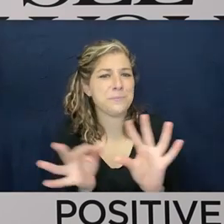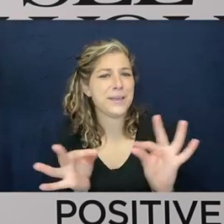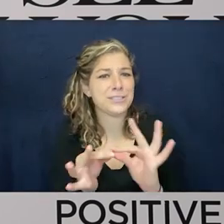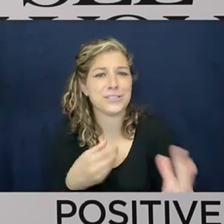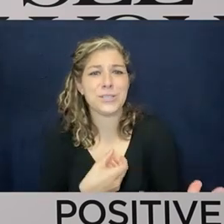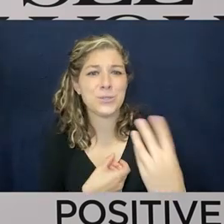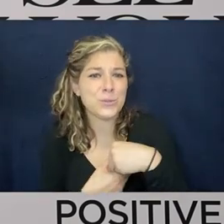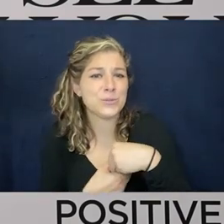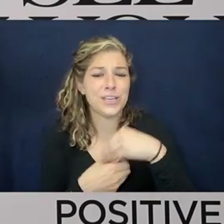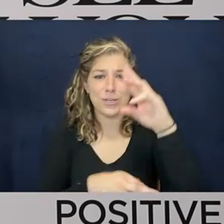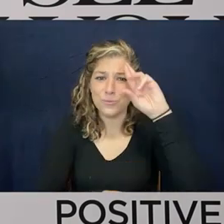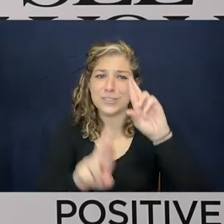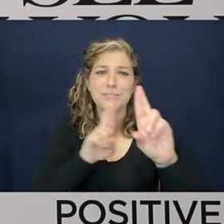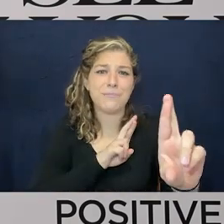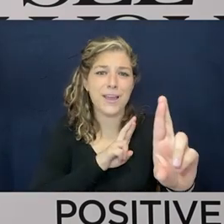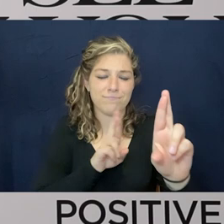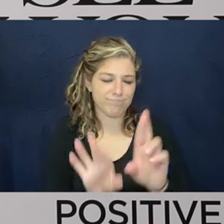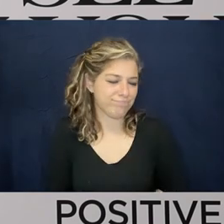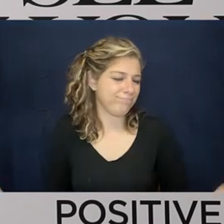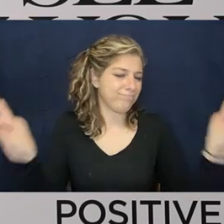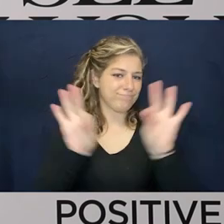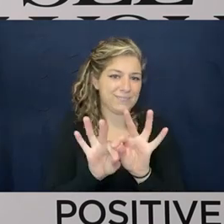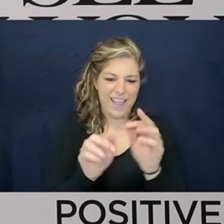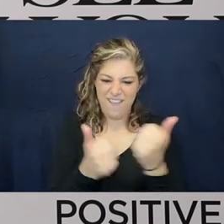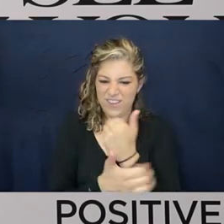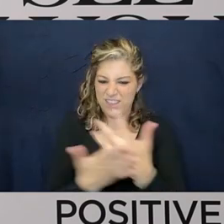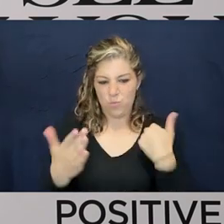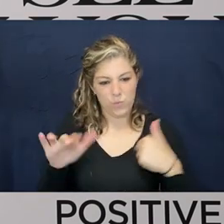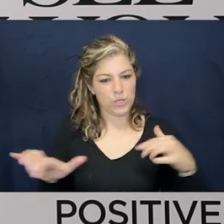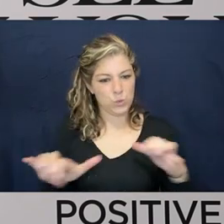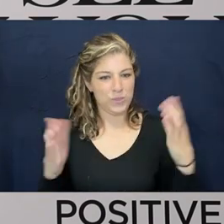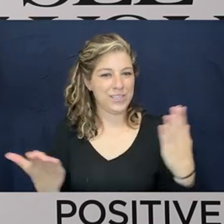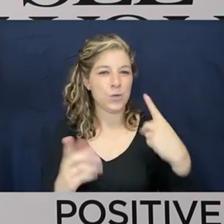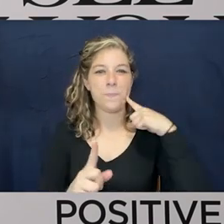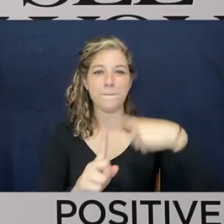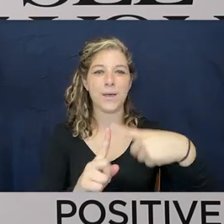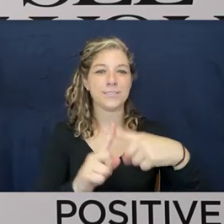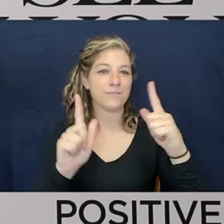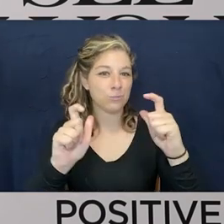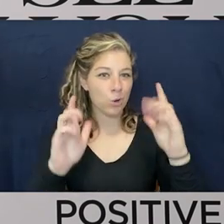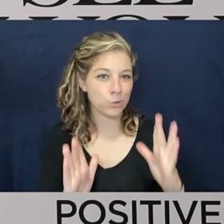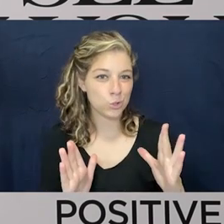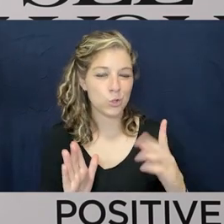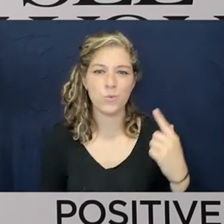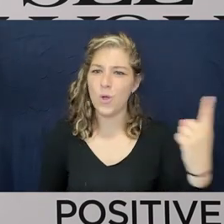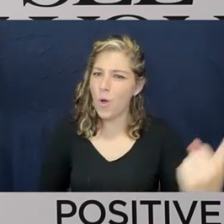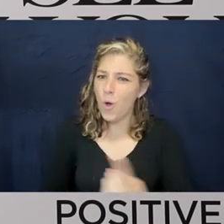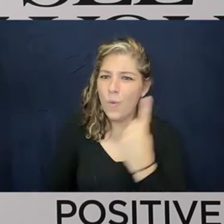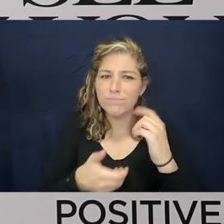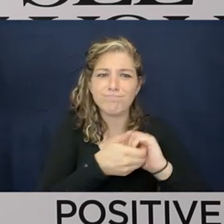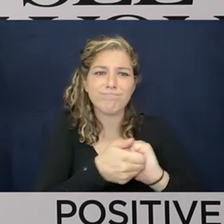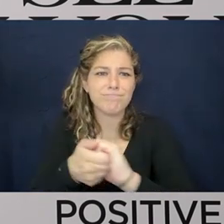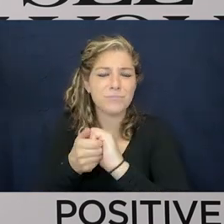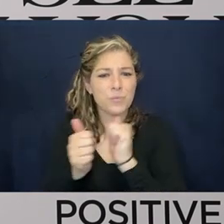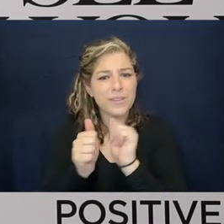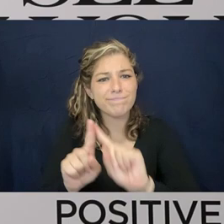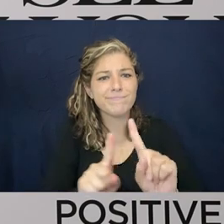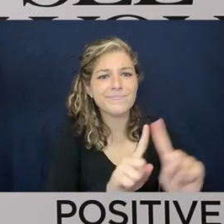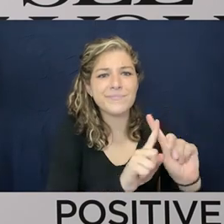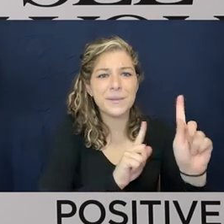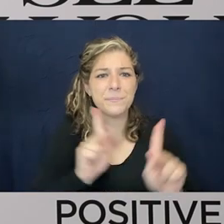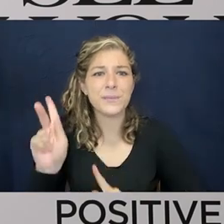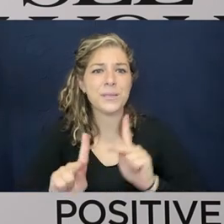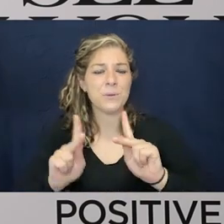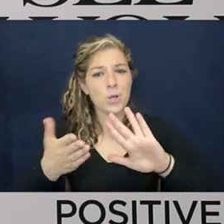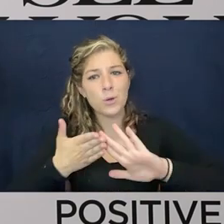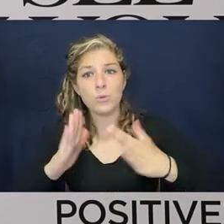message of inclusion and respect is at the core of everything we do at Positive Exposure. We always collaborate with individuals